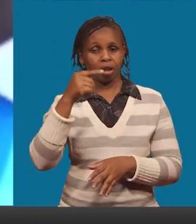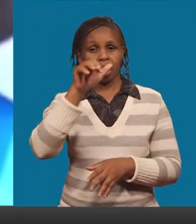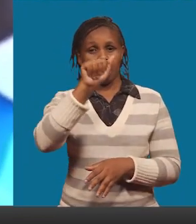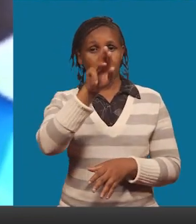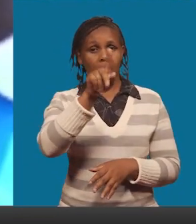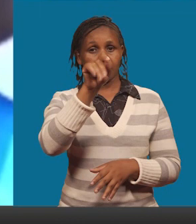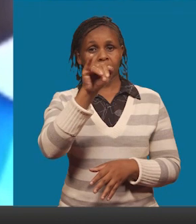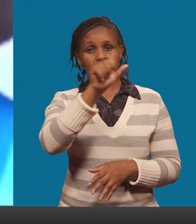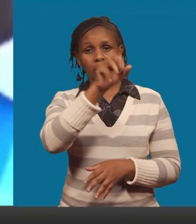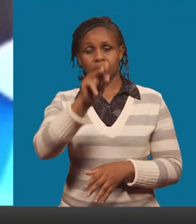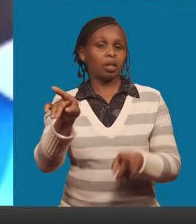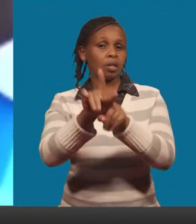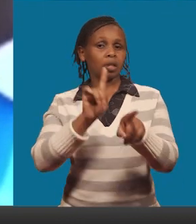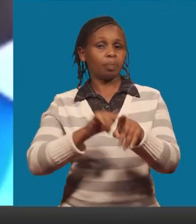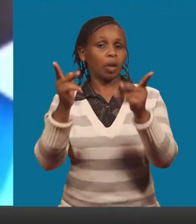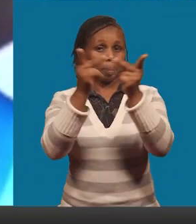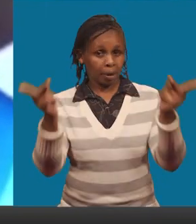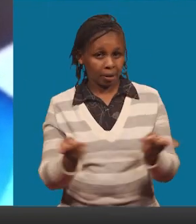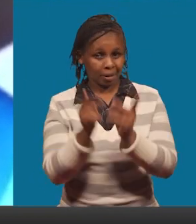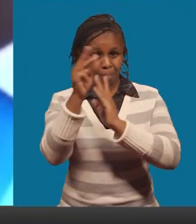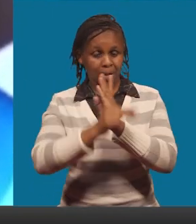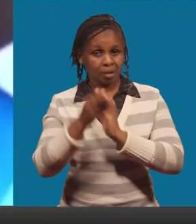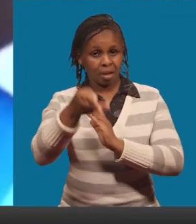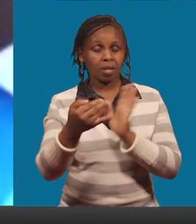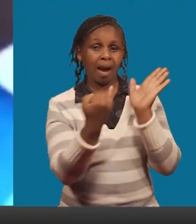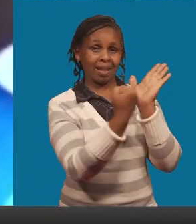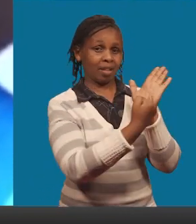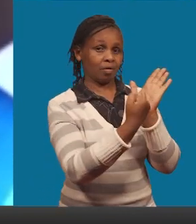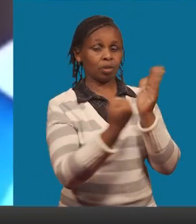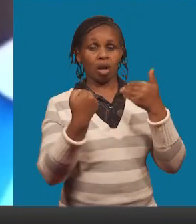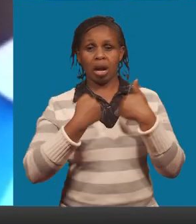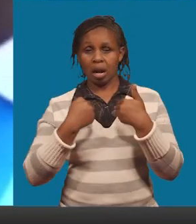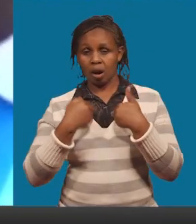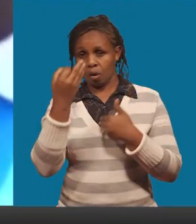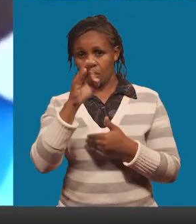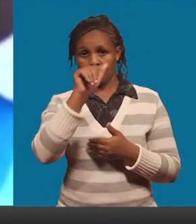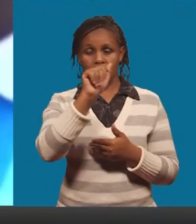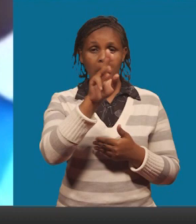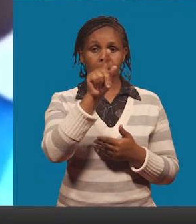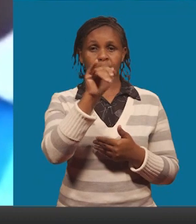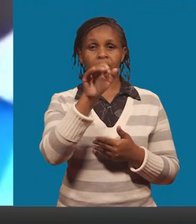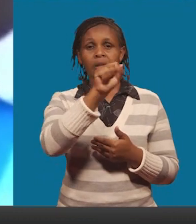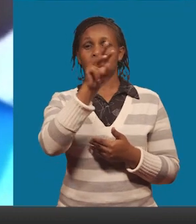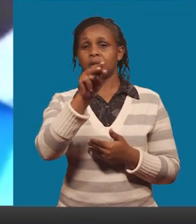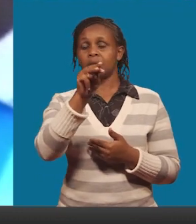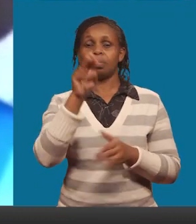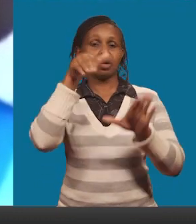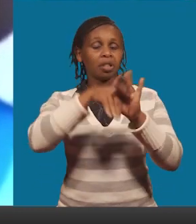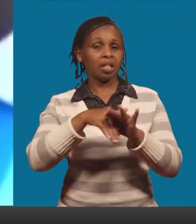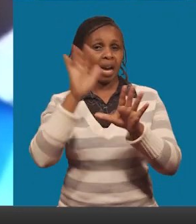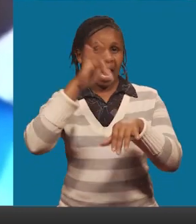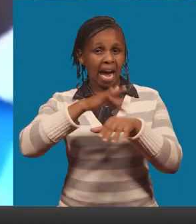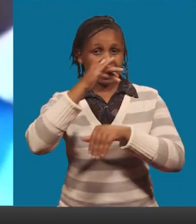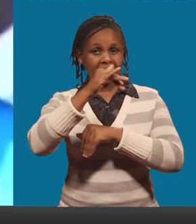autism, placement options that are there, identification of autism in the society at an